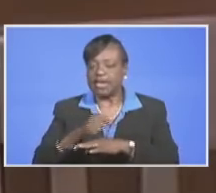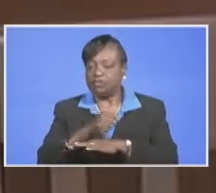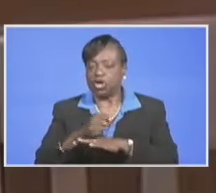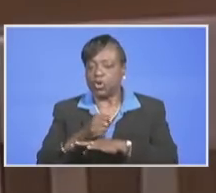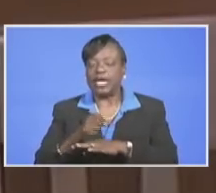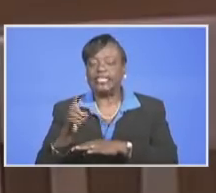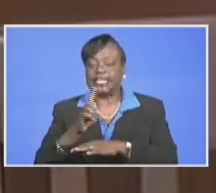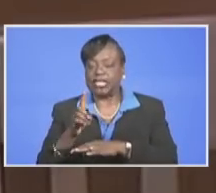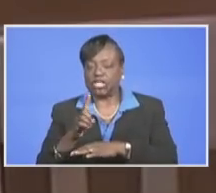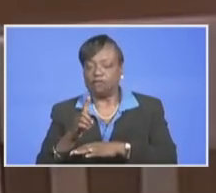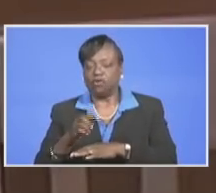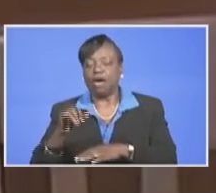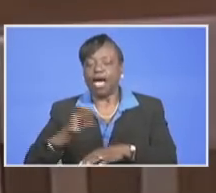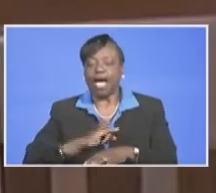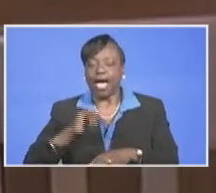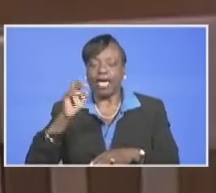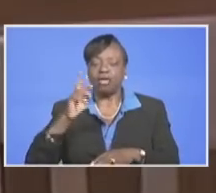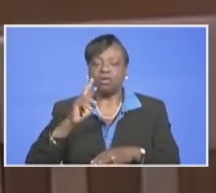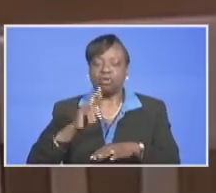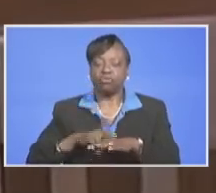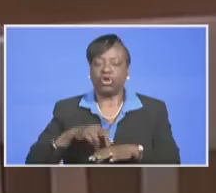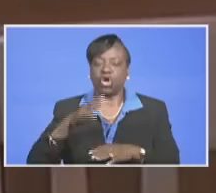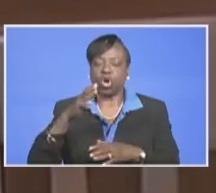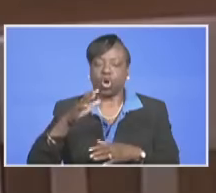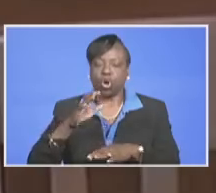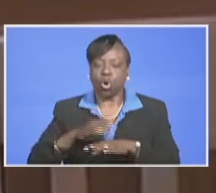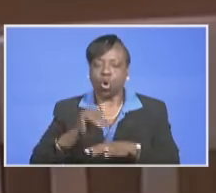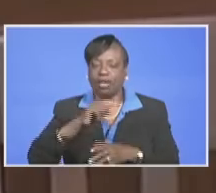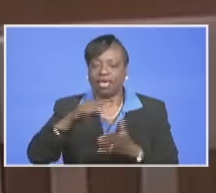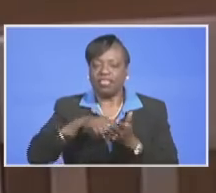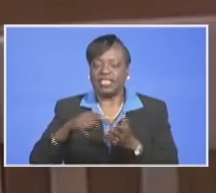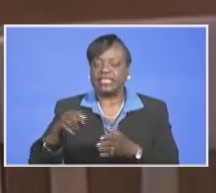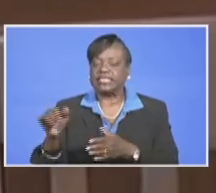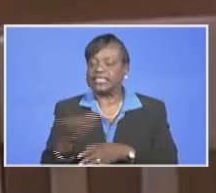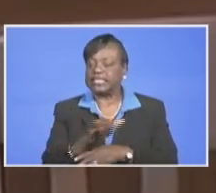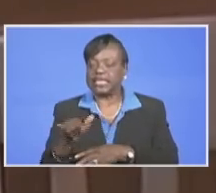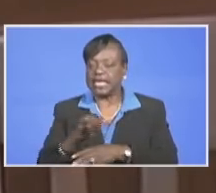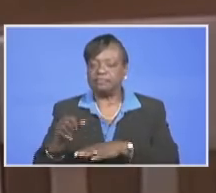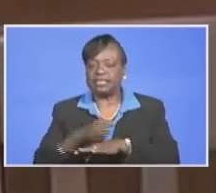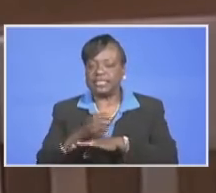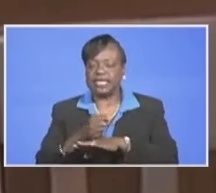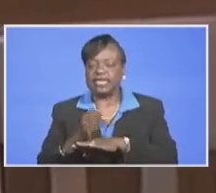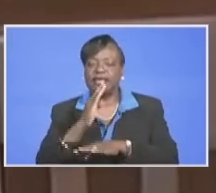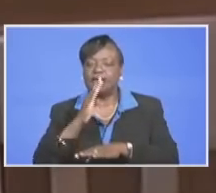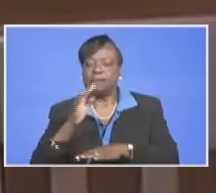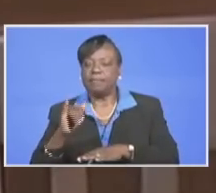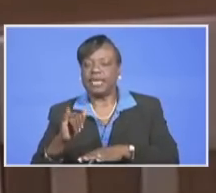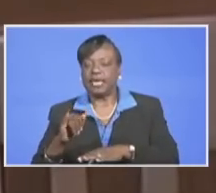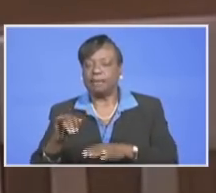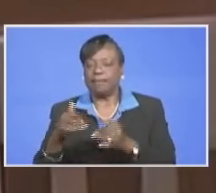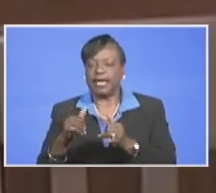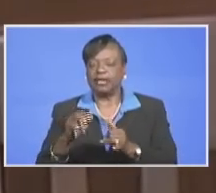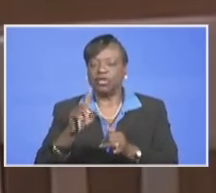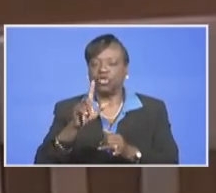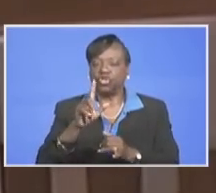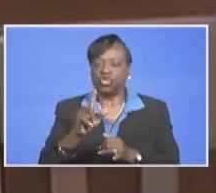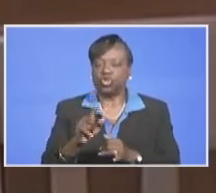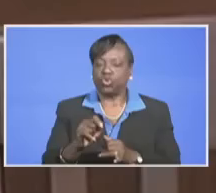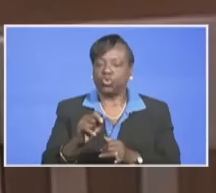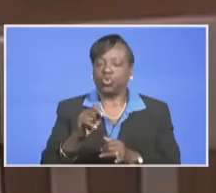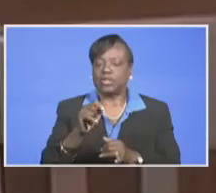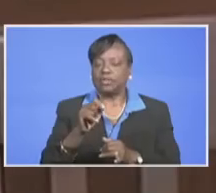I recall this same scene being played between 2007 and 2012